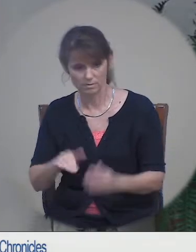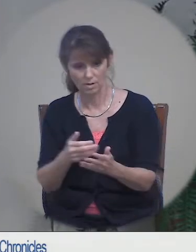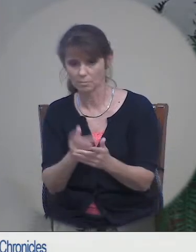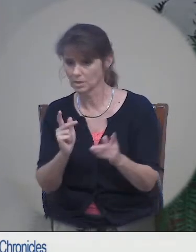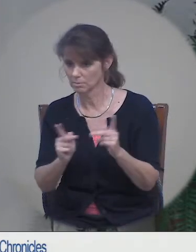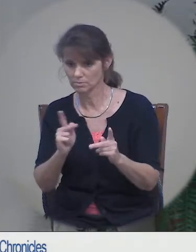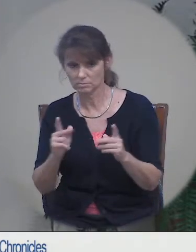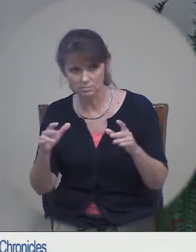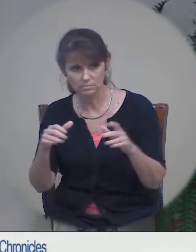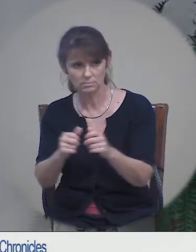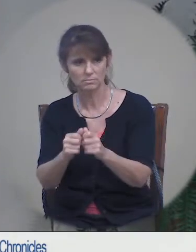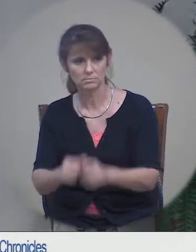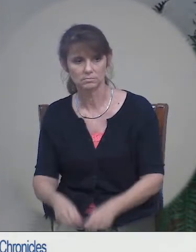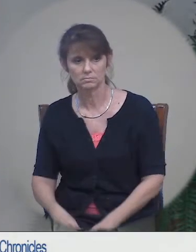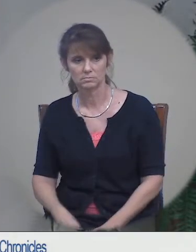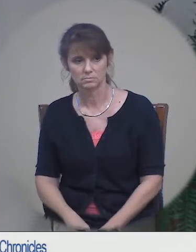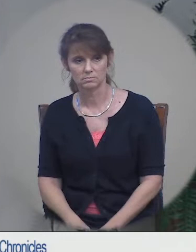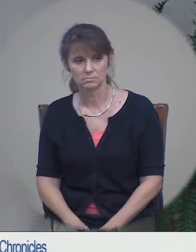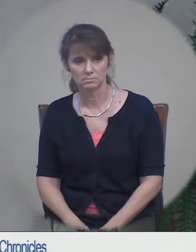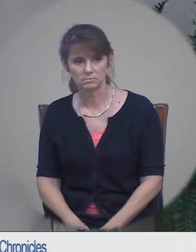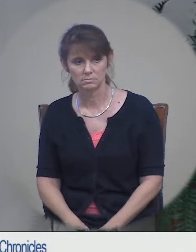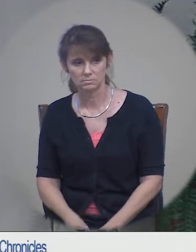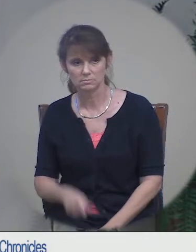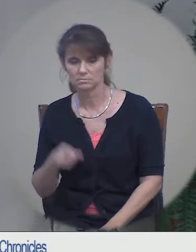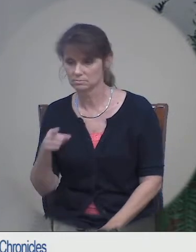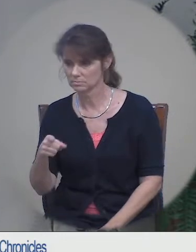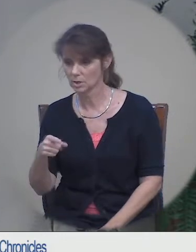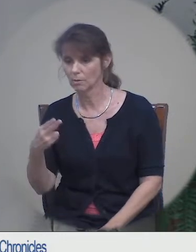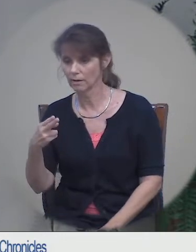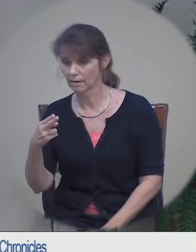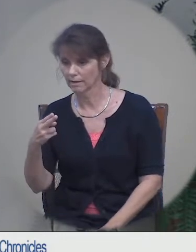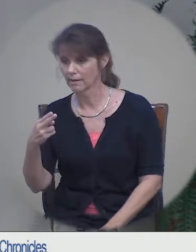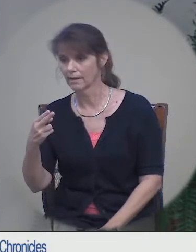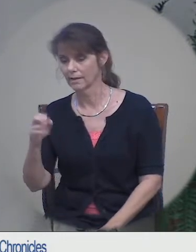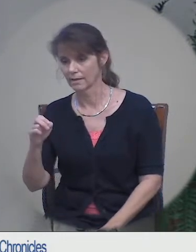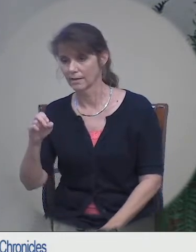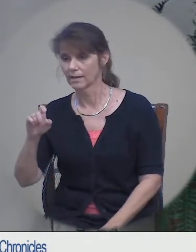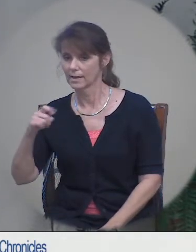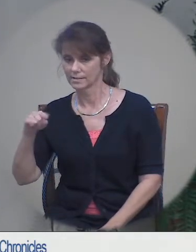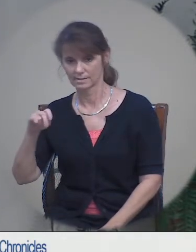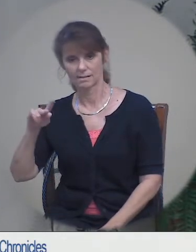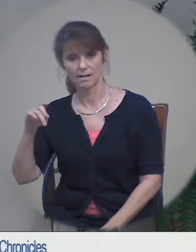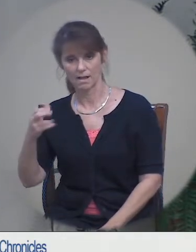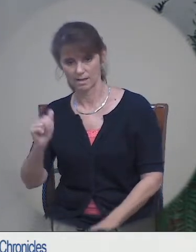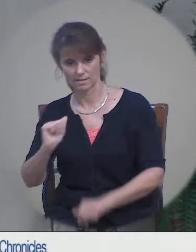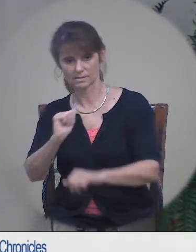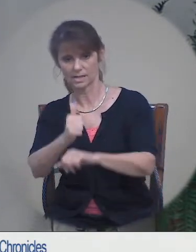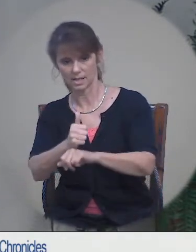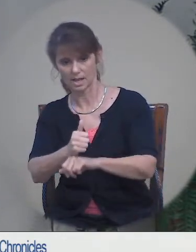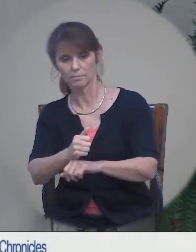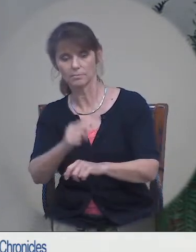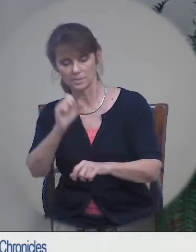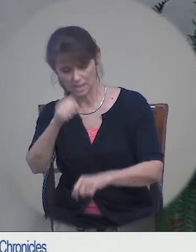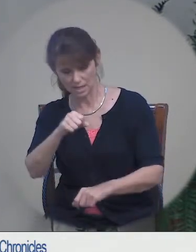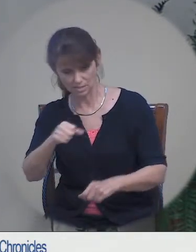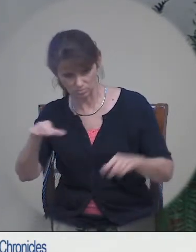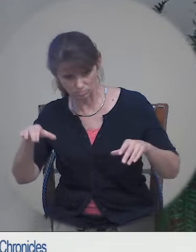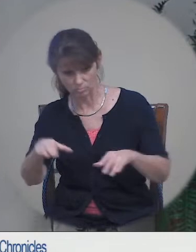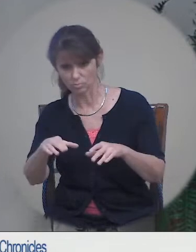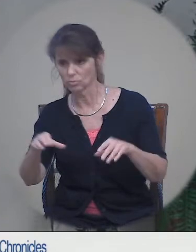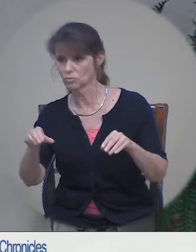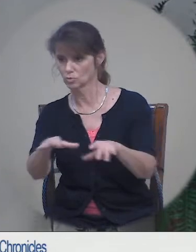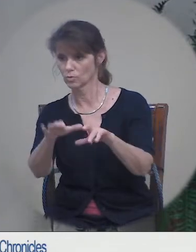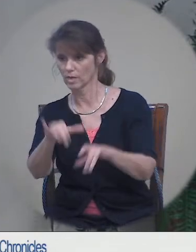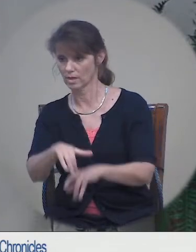Once Hezekiah, gave up the green light. yeah, the things that were established under Solomon moving forward, they